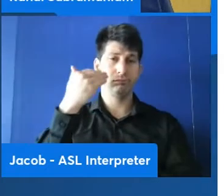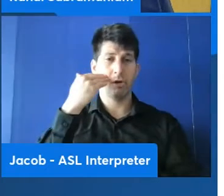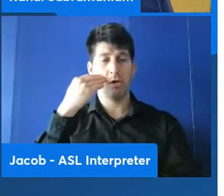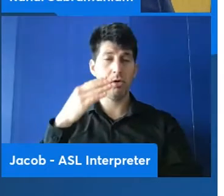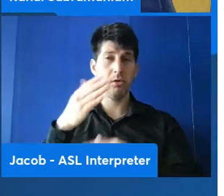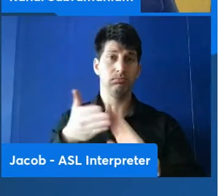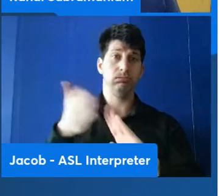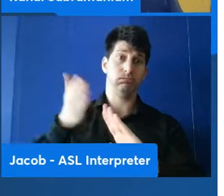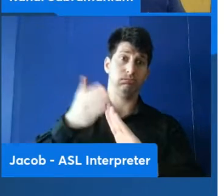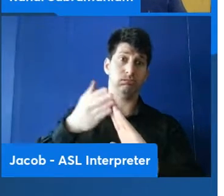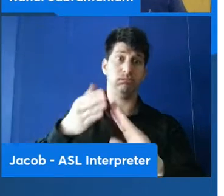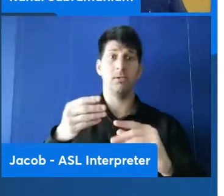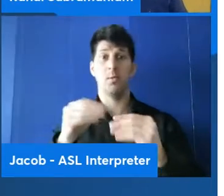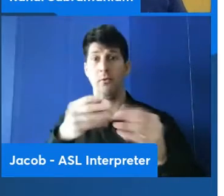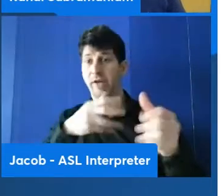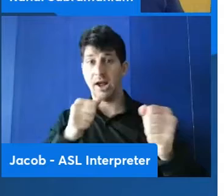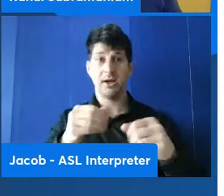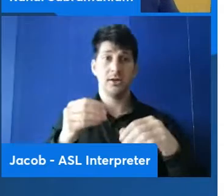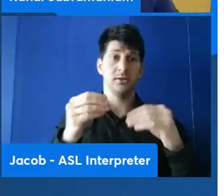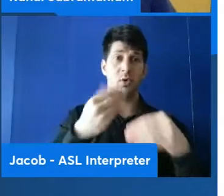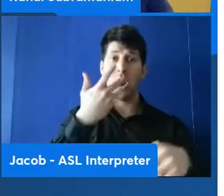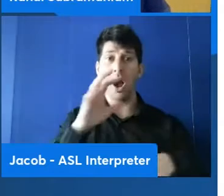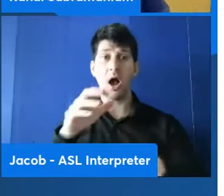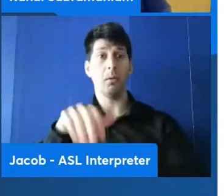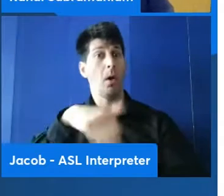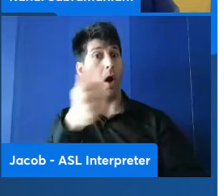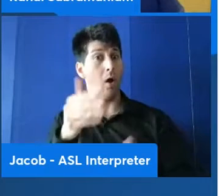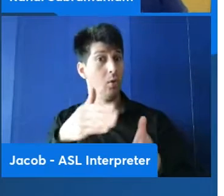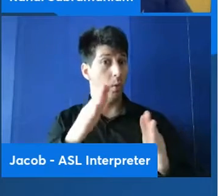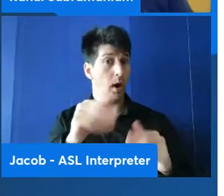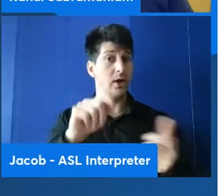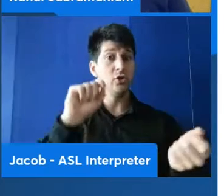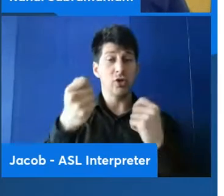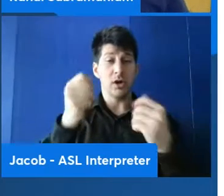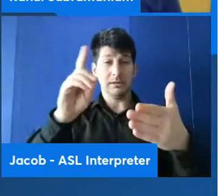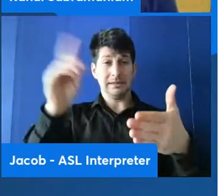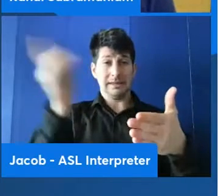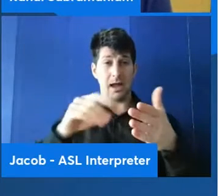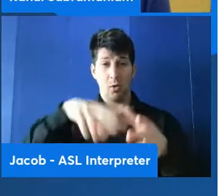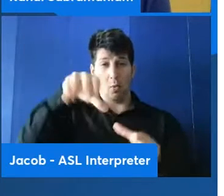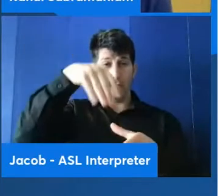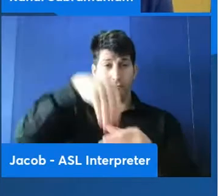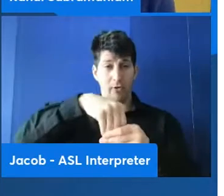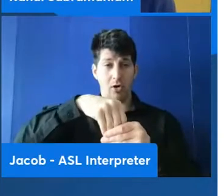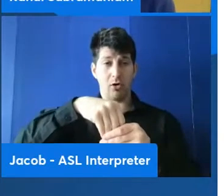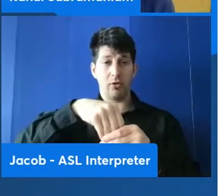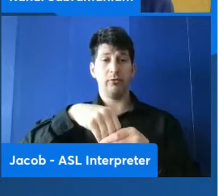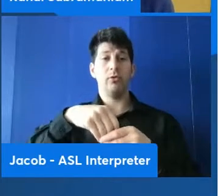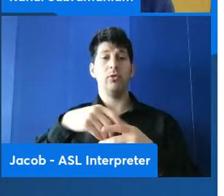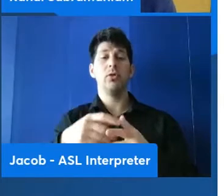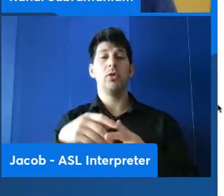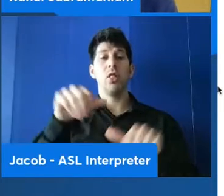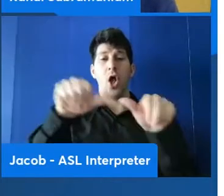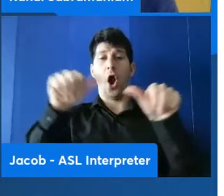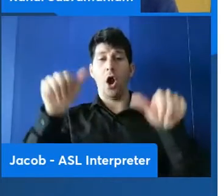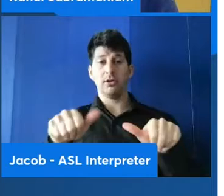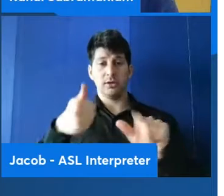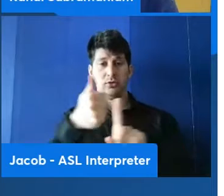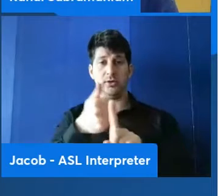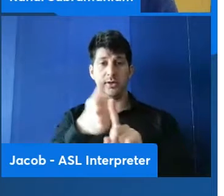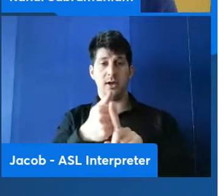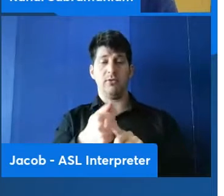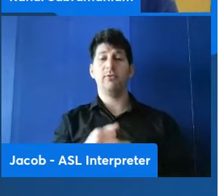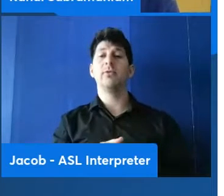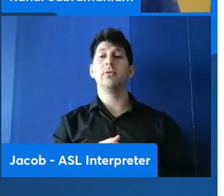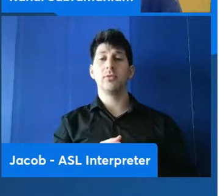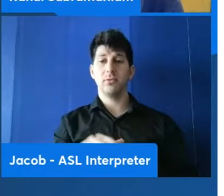that's one way. Or another way is to change the design of what you're doing, or change, in this case, the architecture.